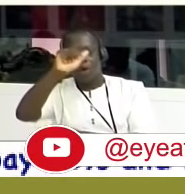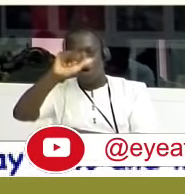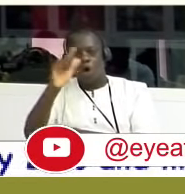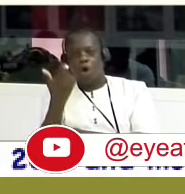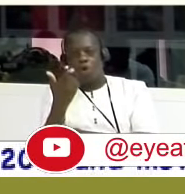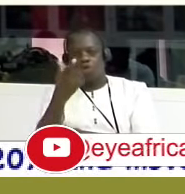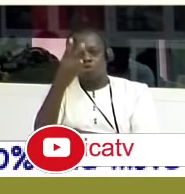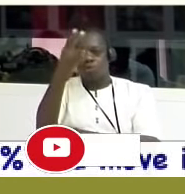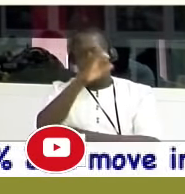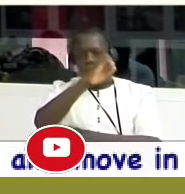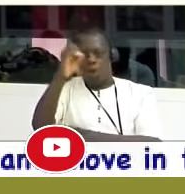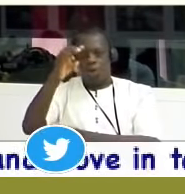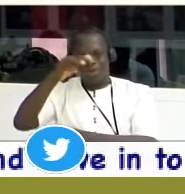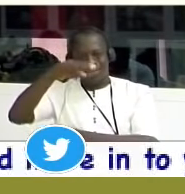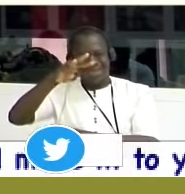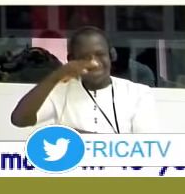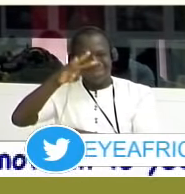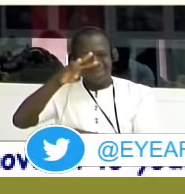2013.